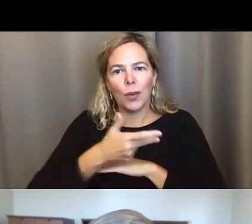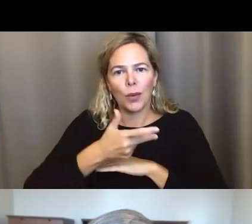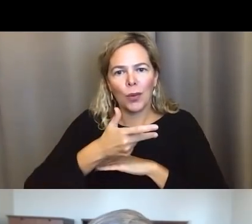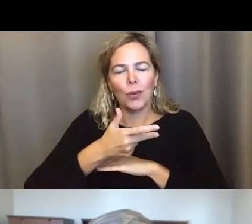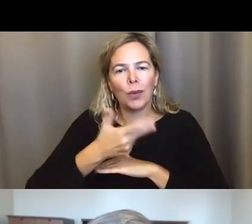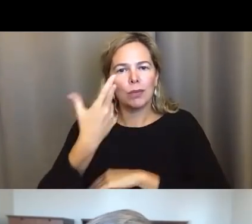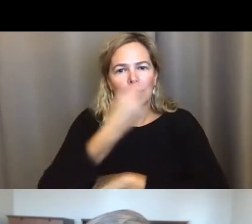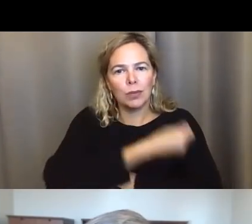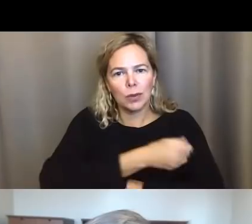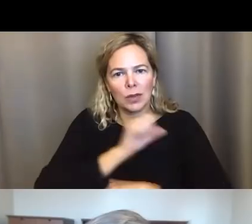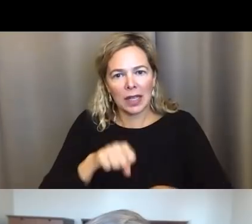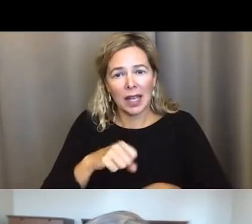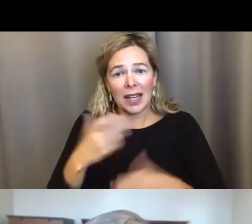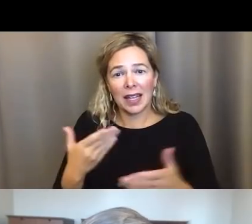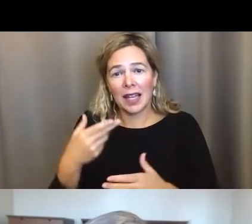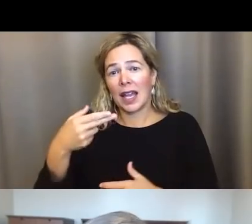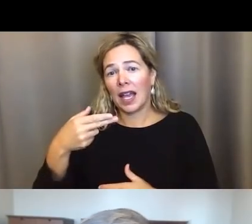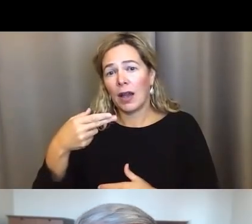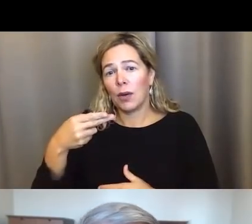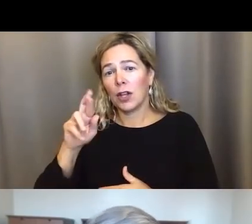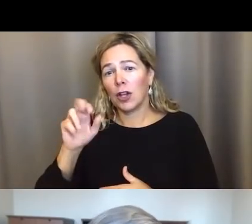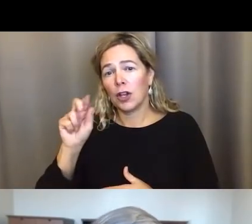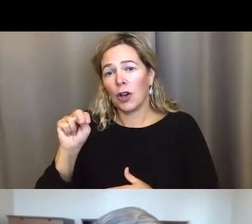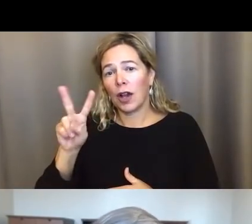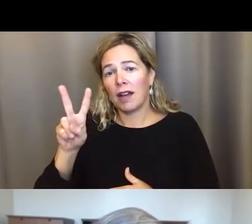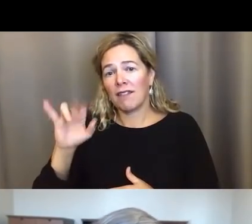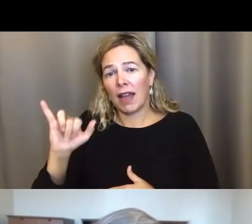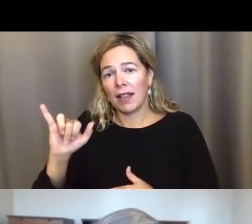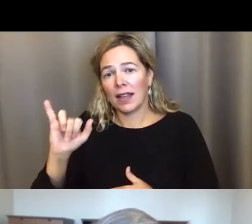center at Huron Valley Ambulance. Next slide.